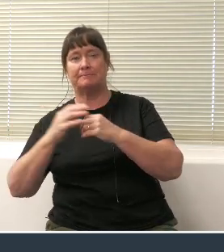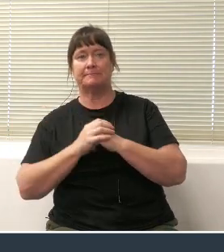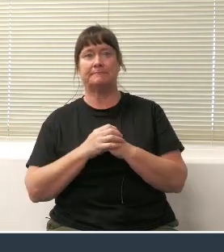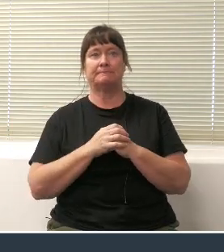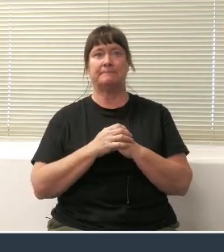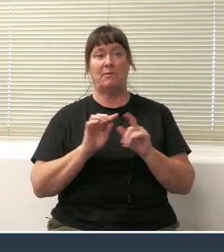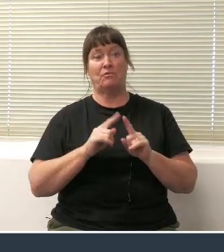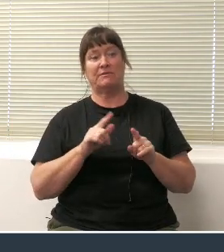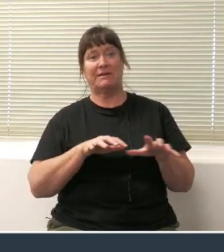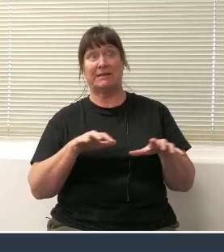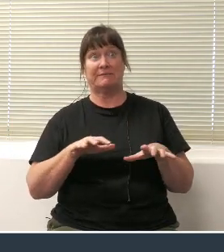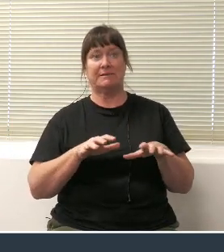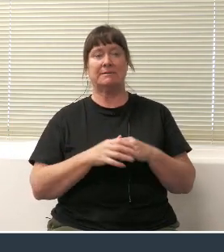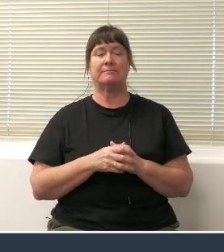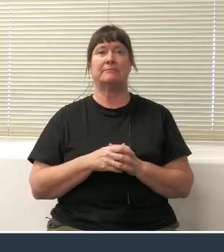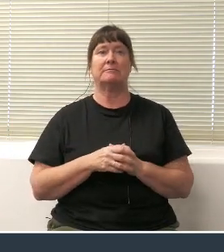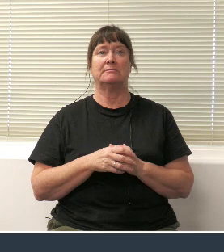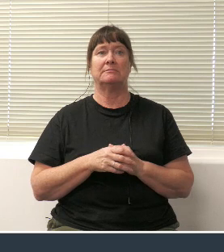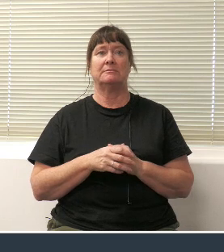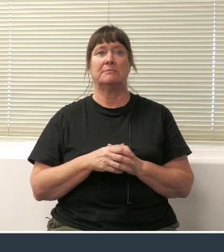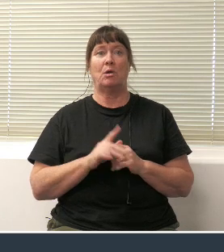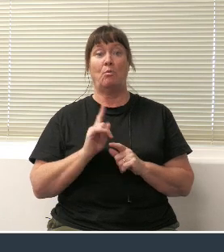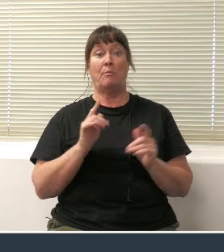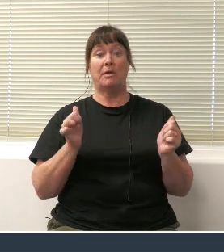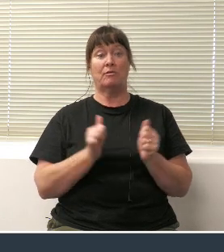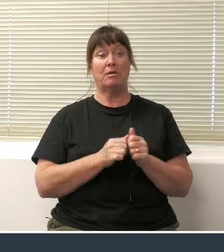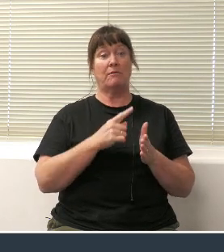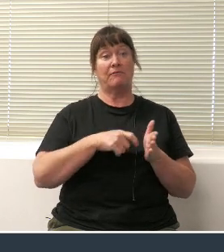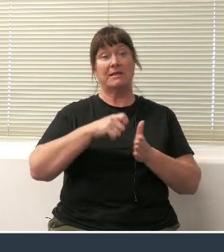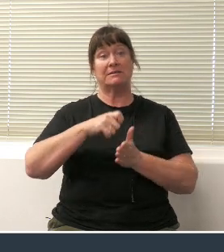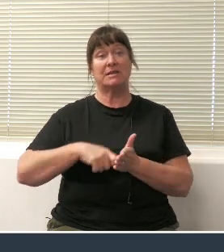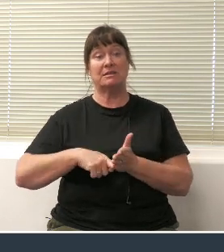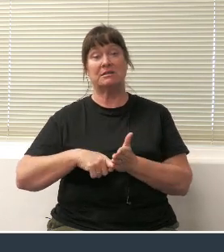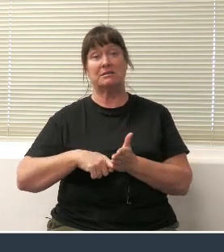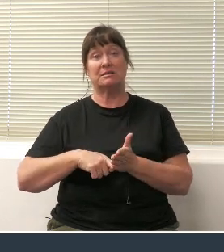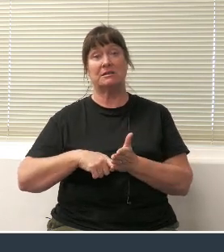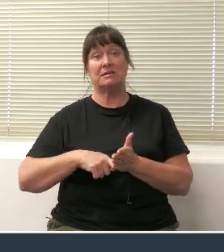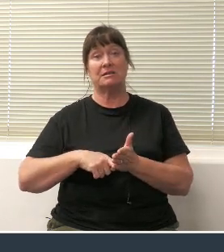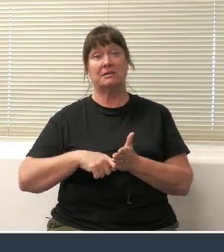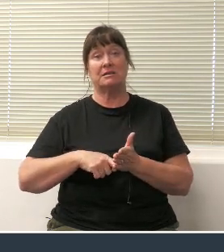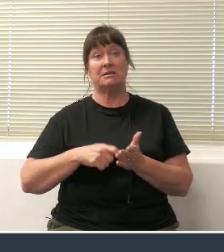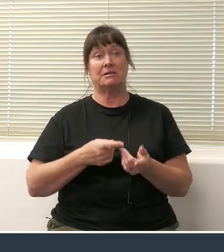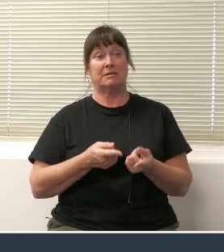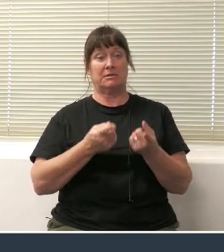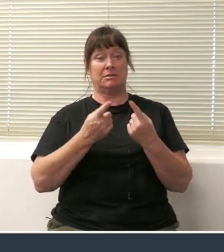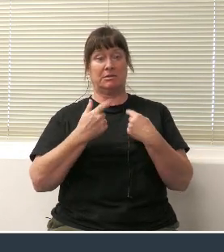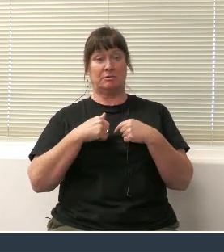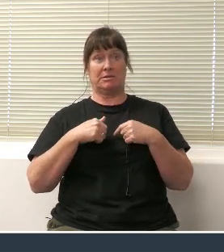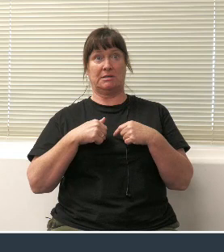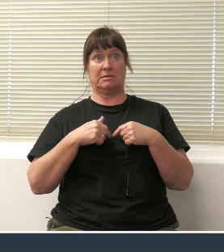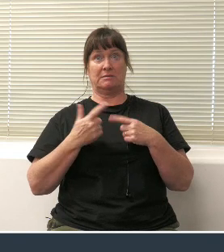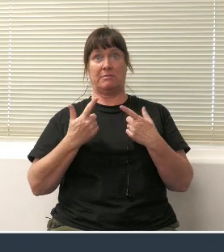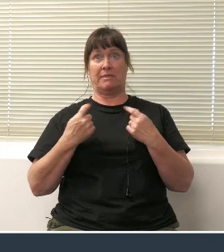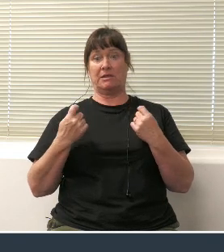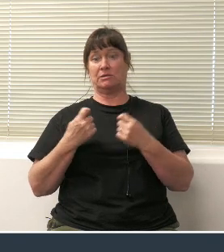aspect of different activities. And ultimately, what we settle on for fees and charges does inform changes that we have proposed for